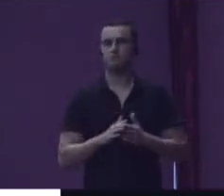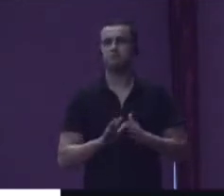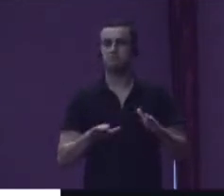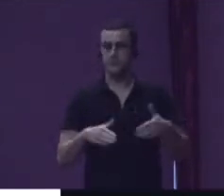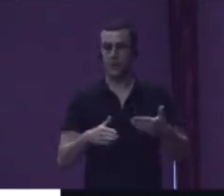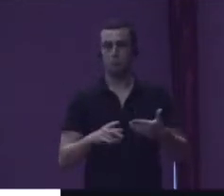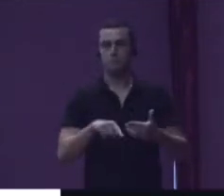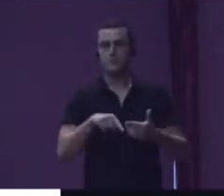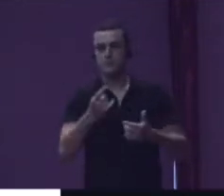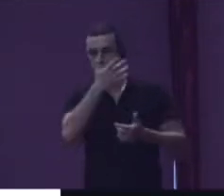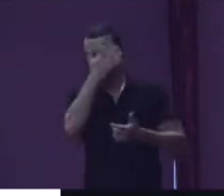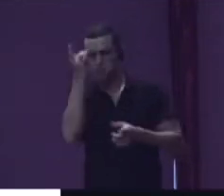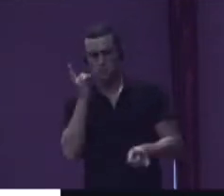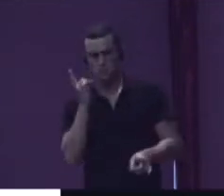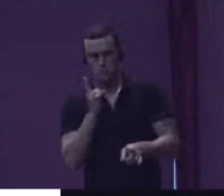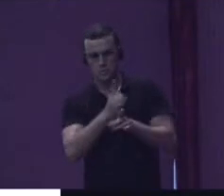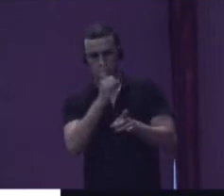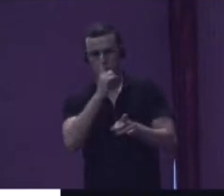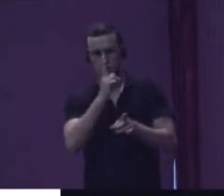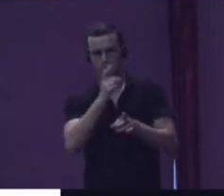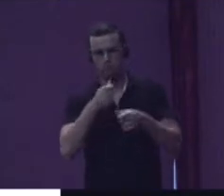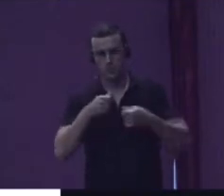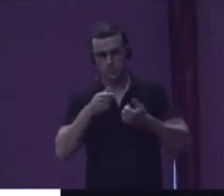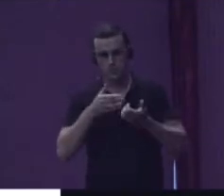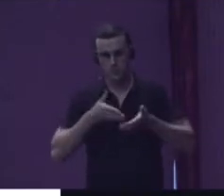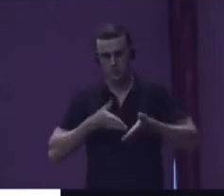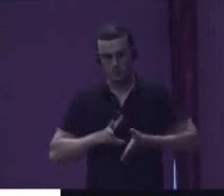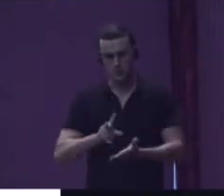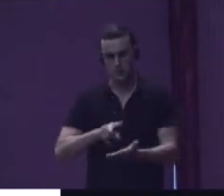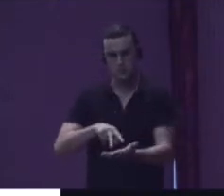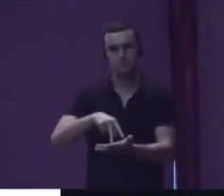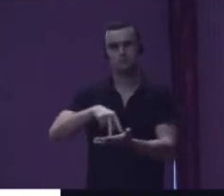vertical position is beneficial.